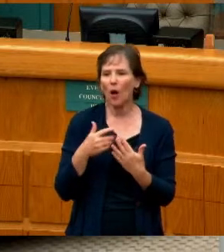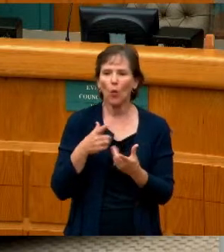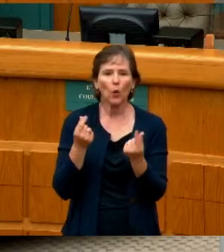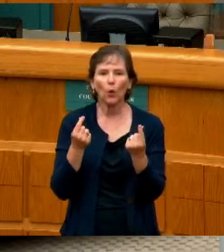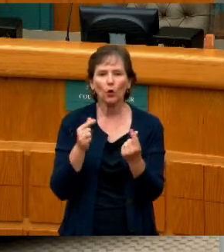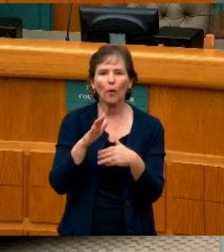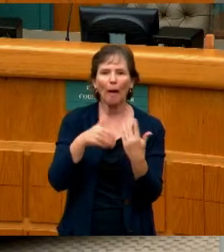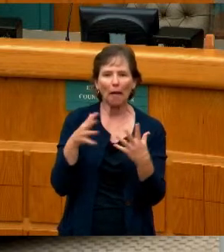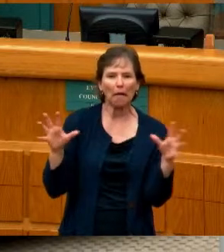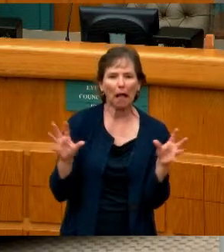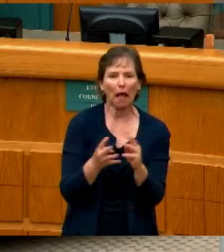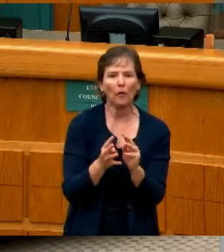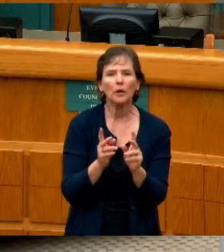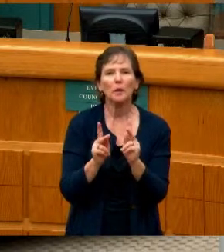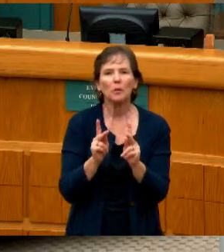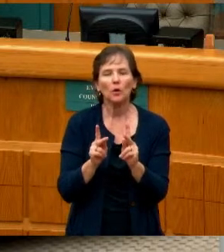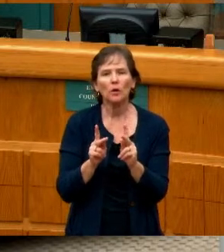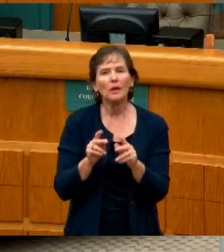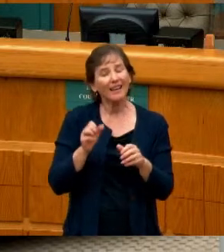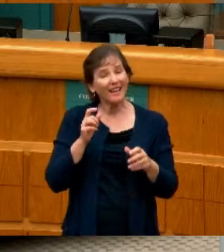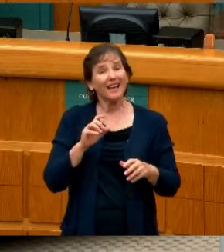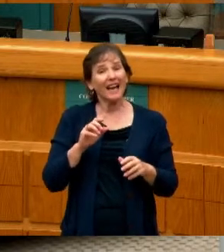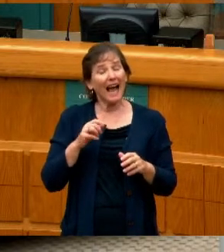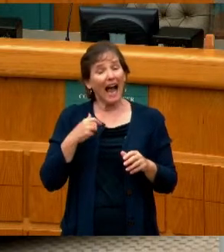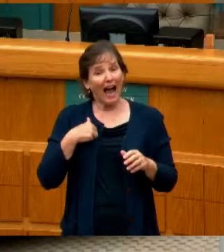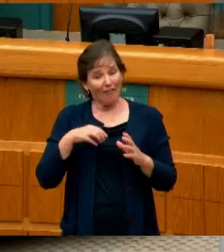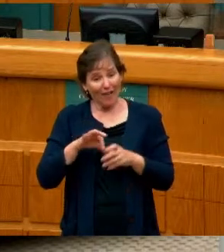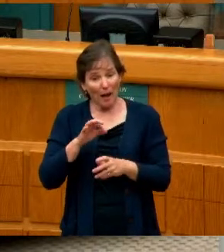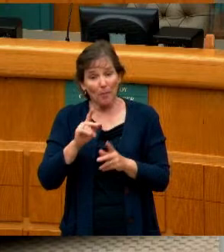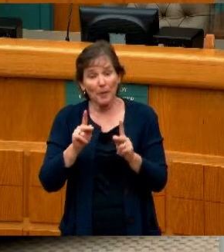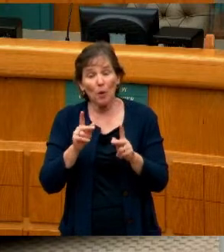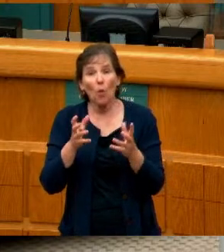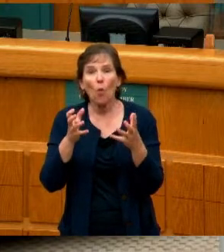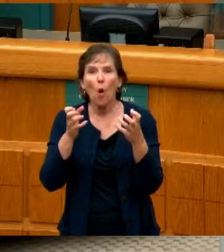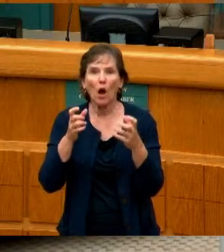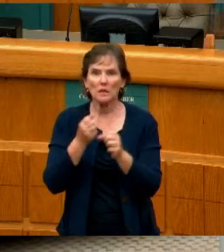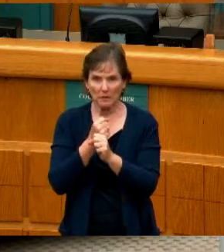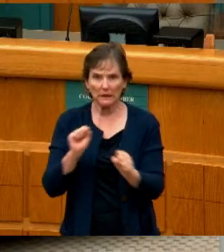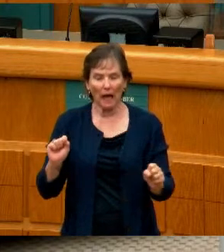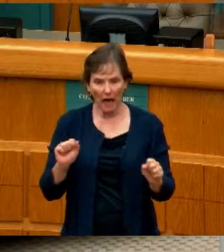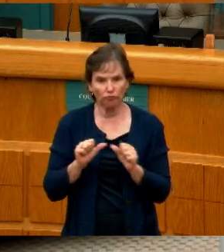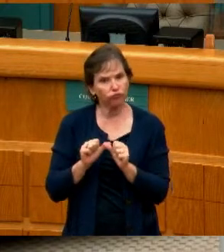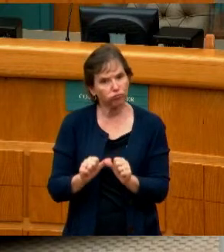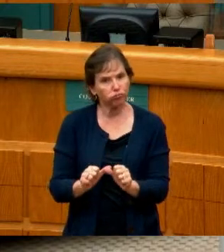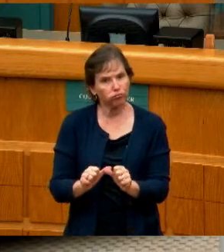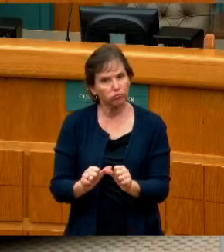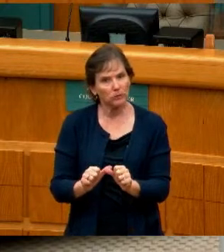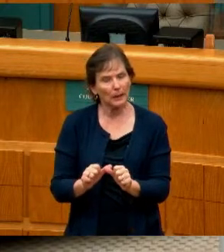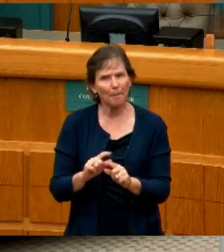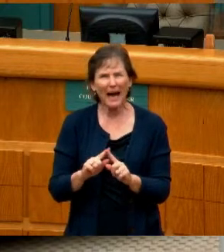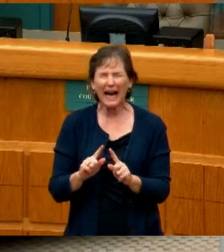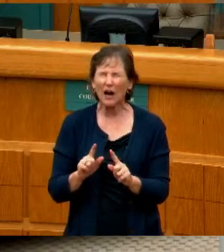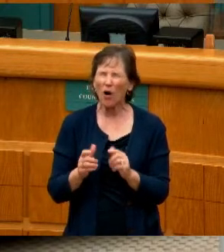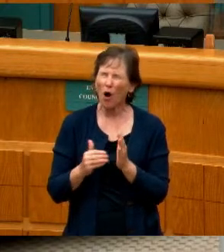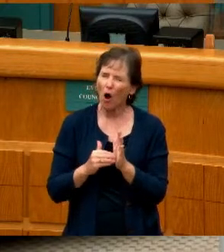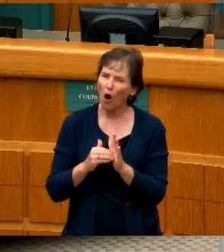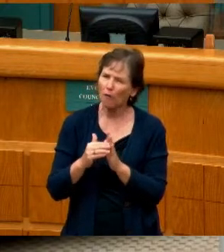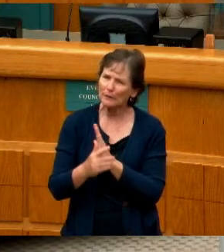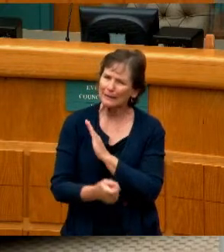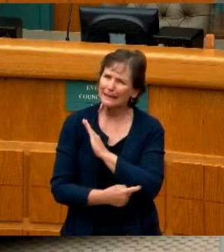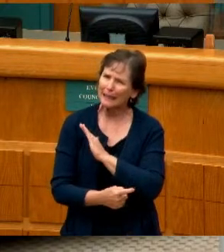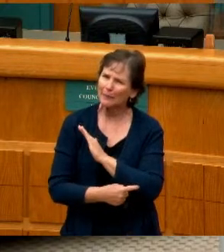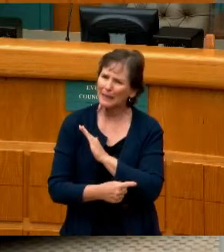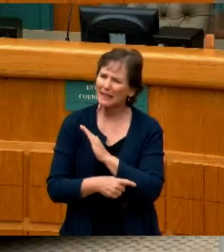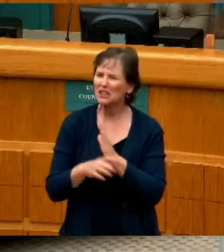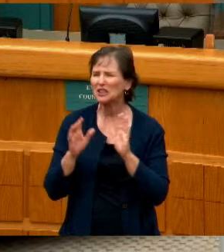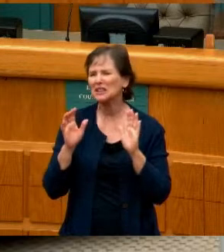emailed us, texted us, wanting to know about their gatherings. You know what I've figured out is that people really want to be safe. They really want to do it the